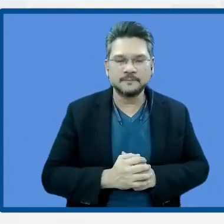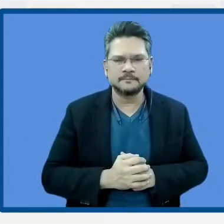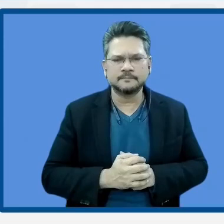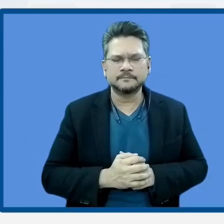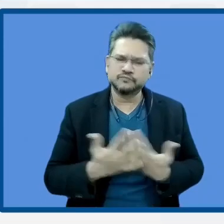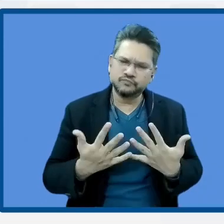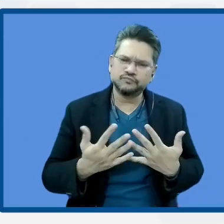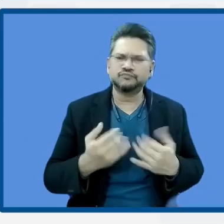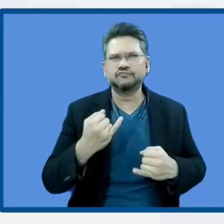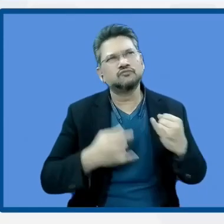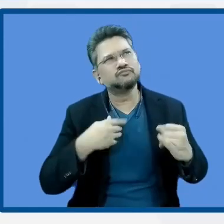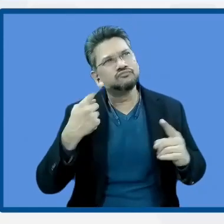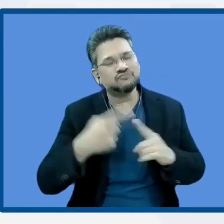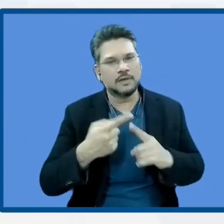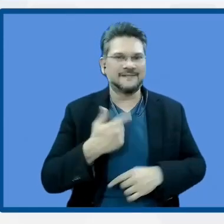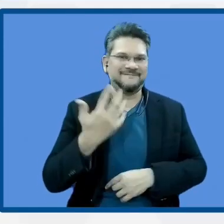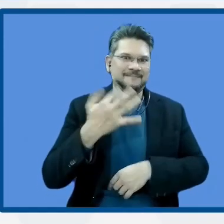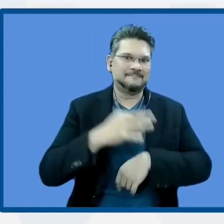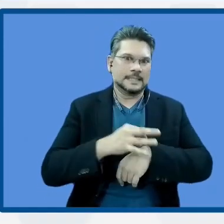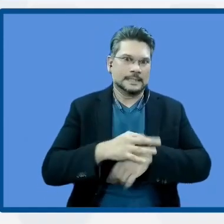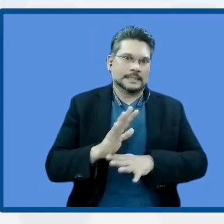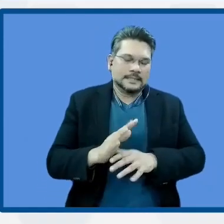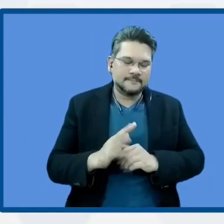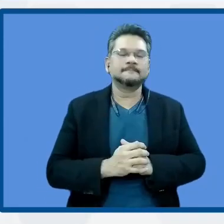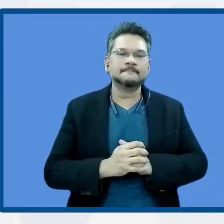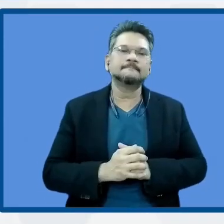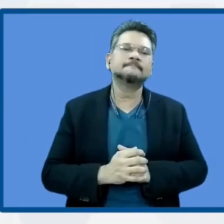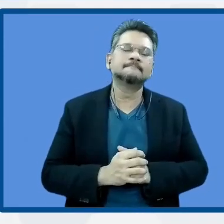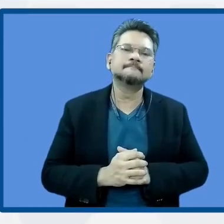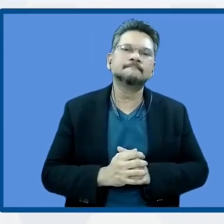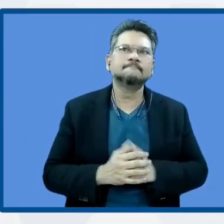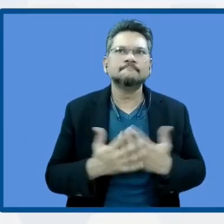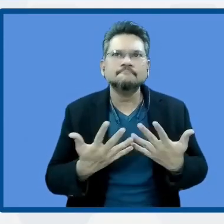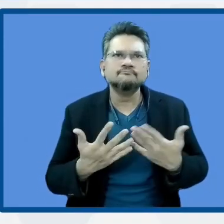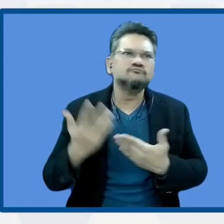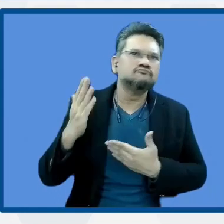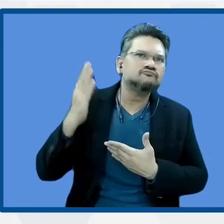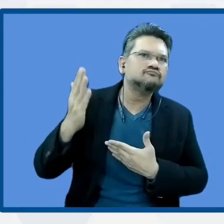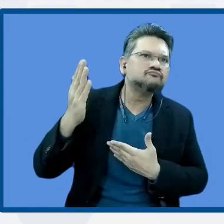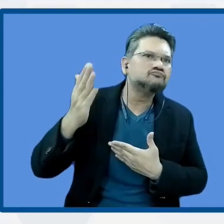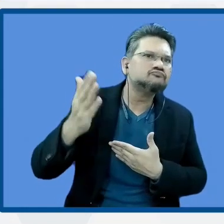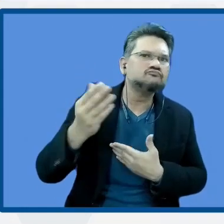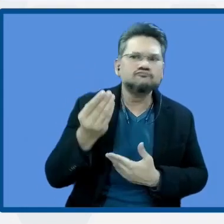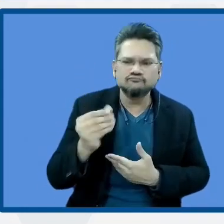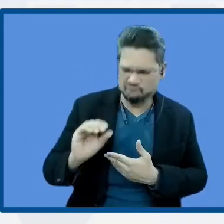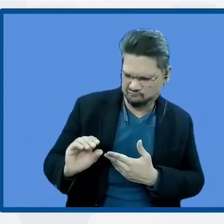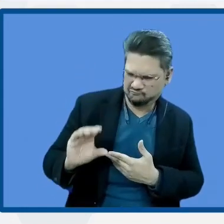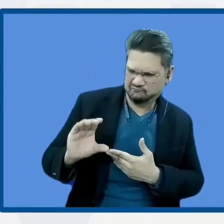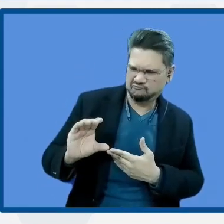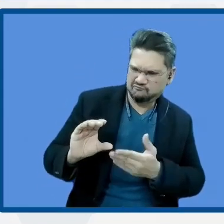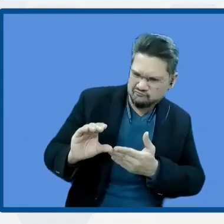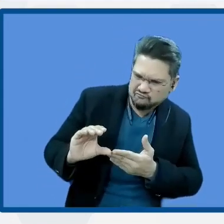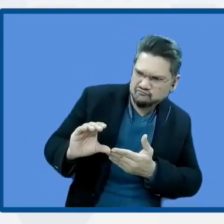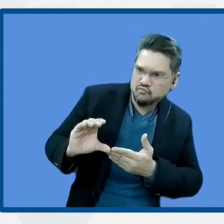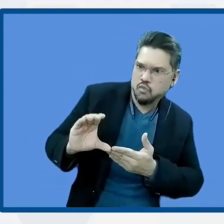5 minutes, where will future money come from? It's not going to come from the air. So what